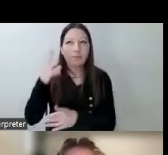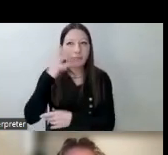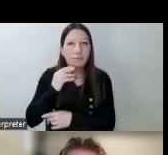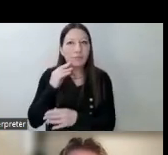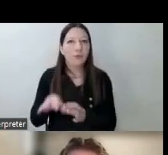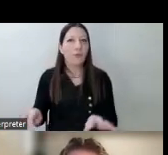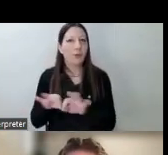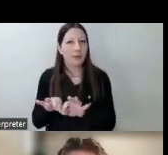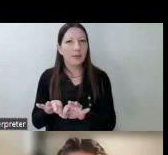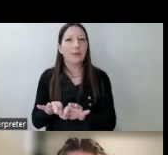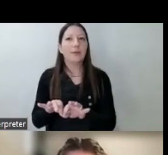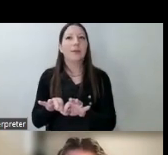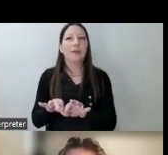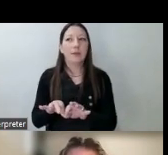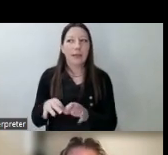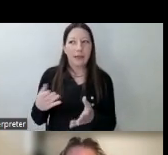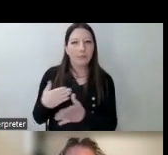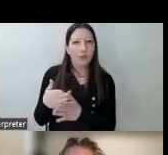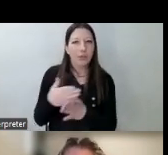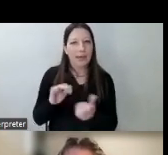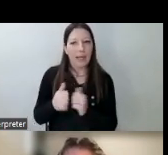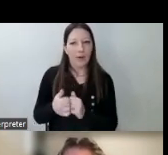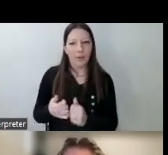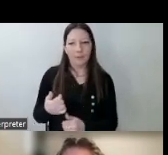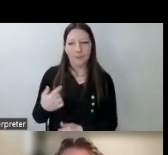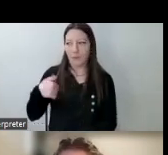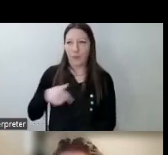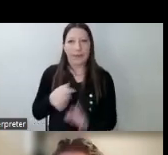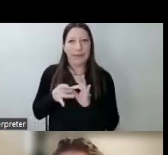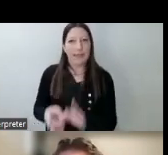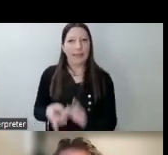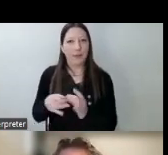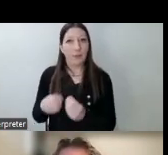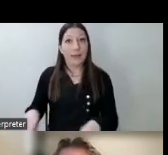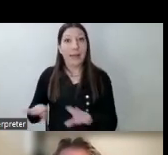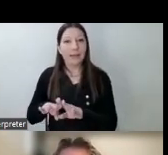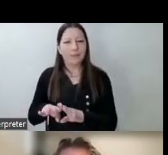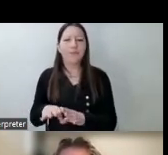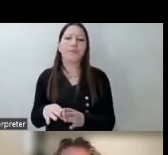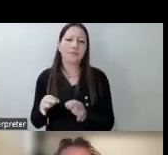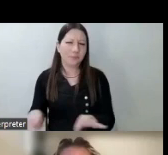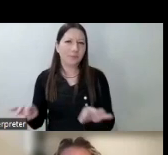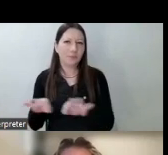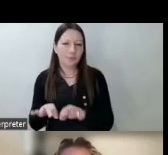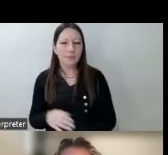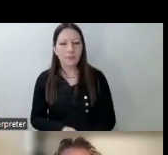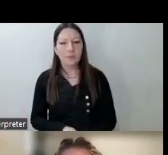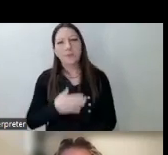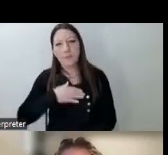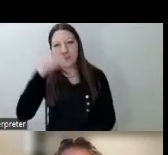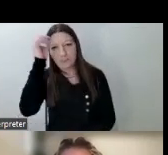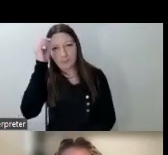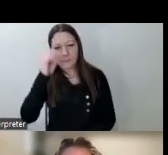we are connected to are important. So for these reasons, and in my opinion, stories should be viewed as a crucial and